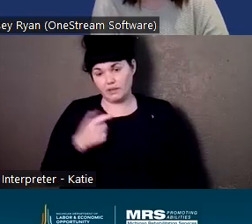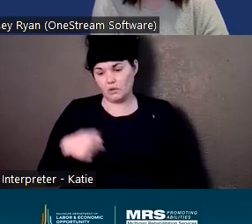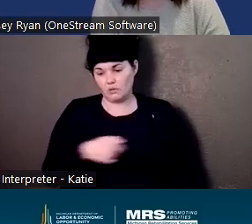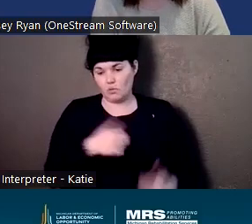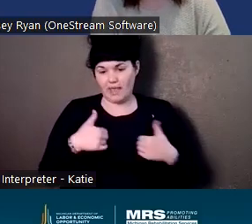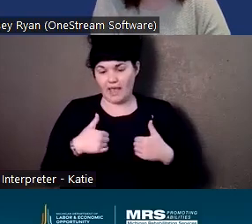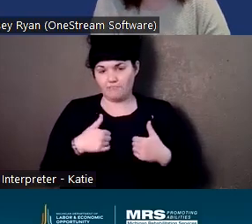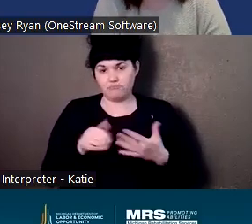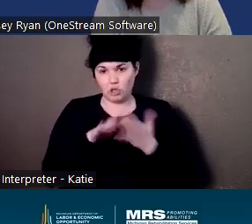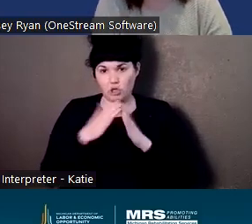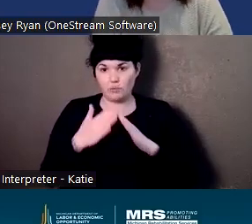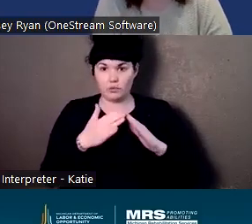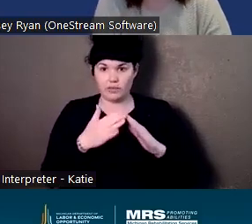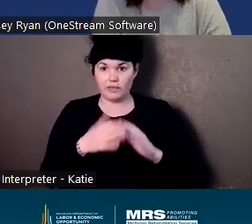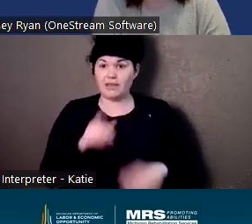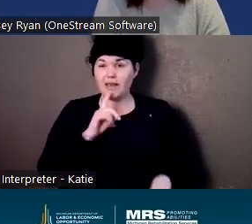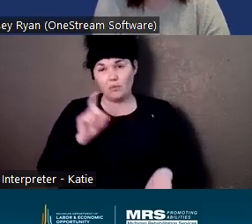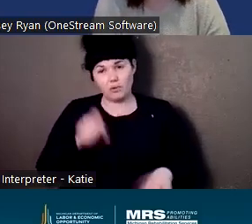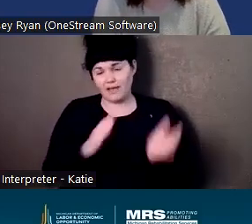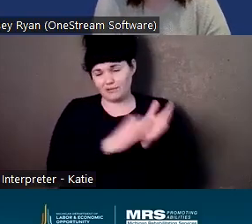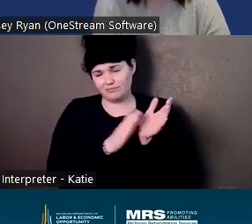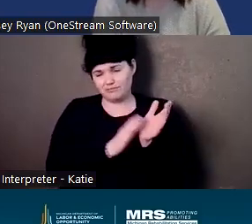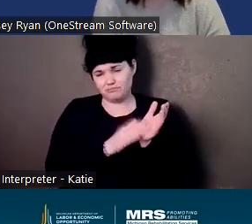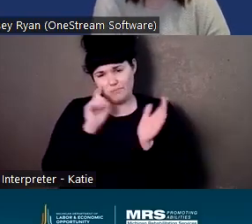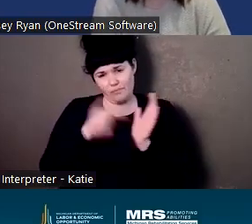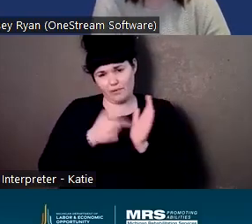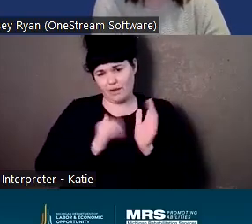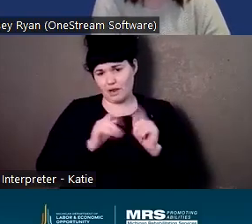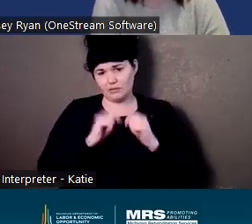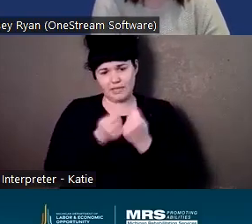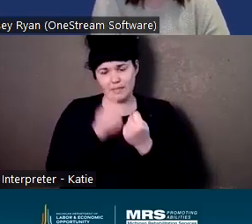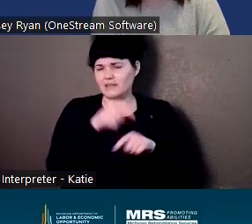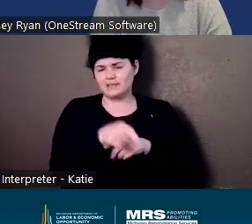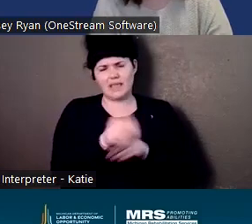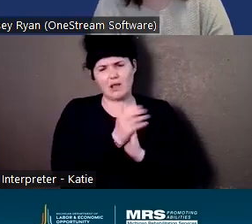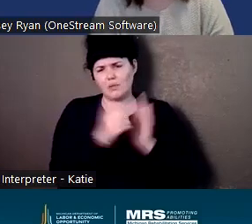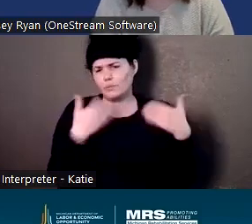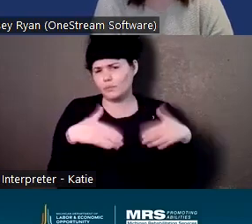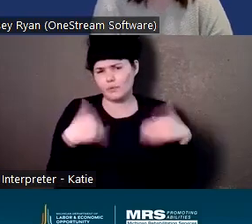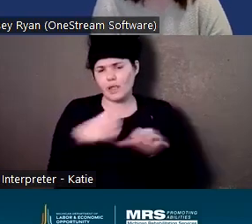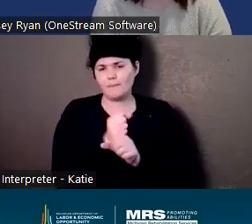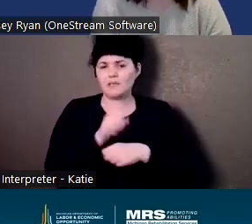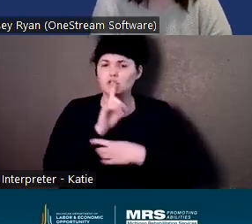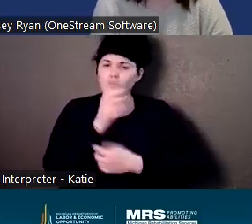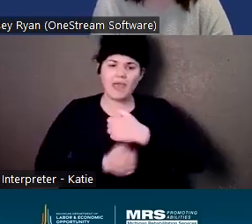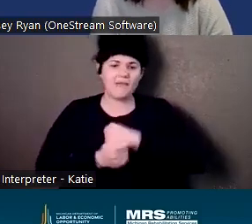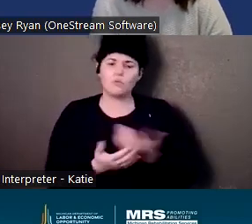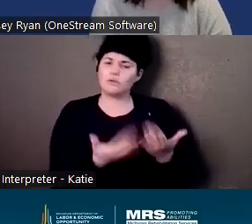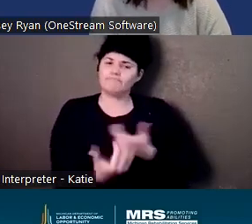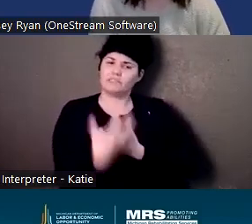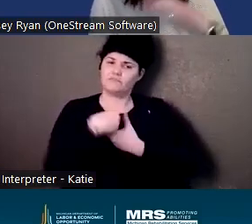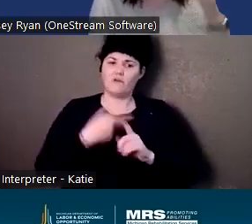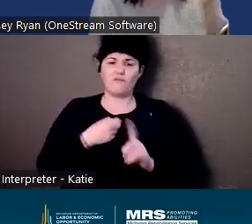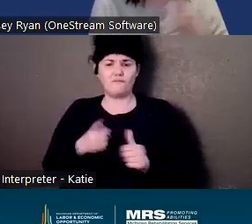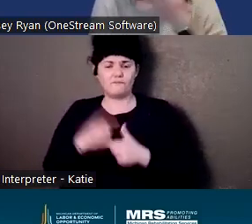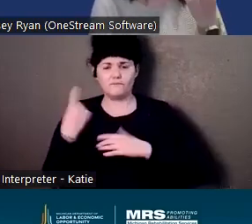give amazing kudos to our team, because they do a really great job at making sure that everyone gets involved from day one and that they